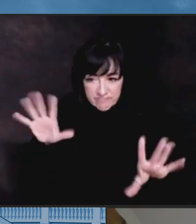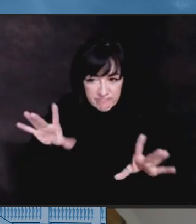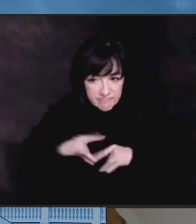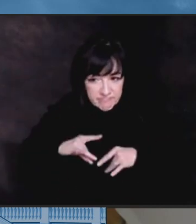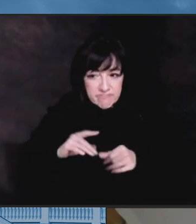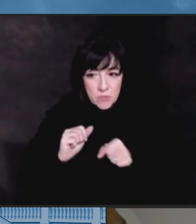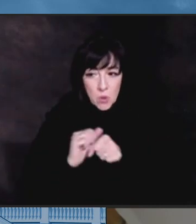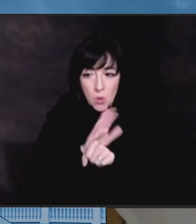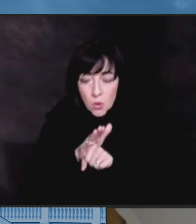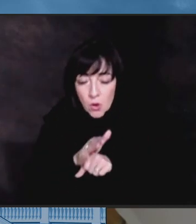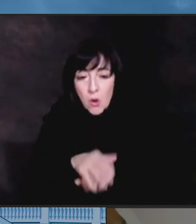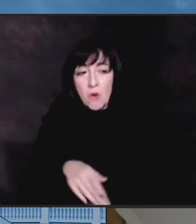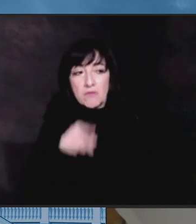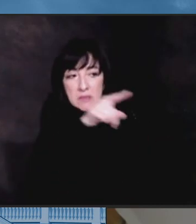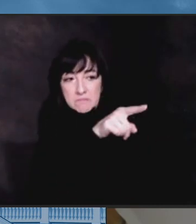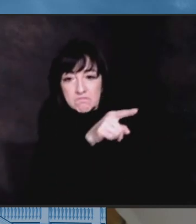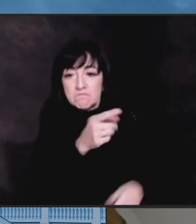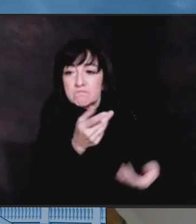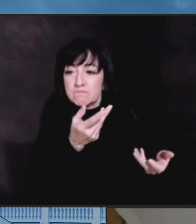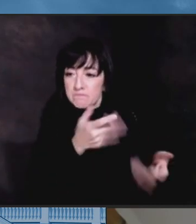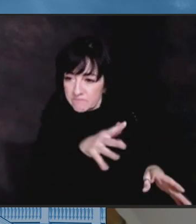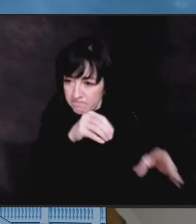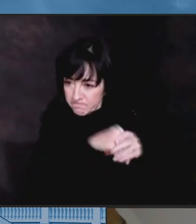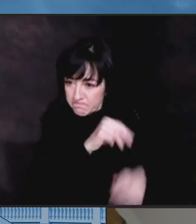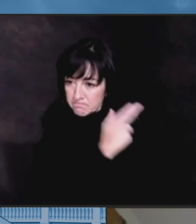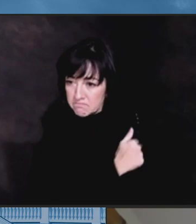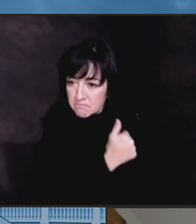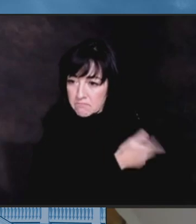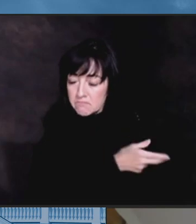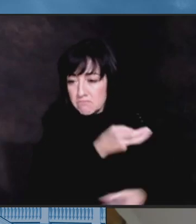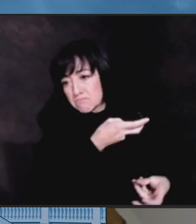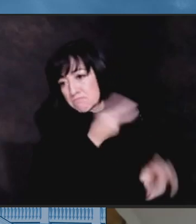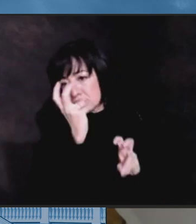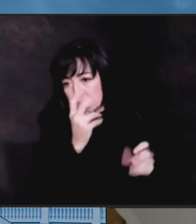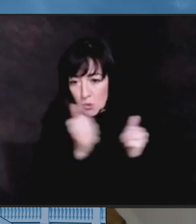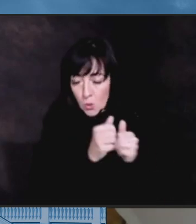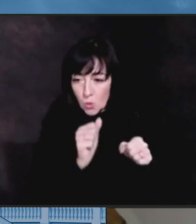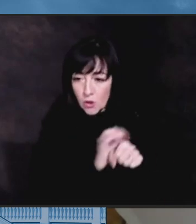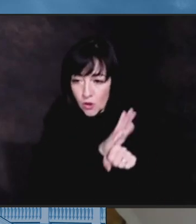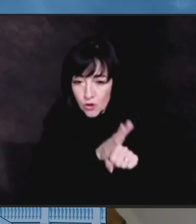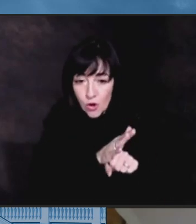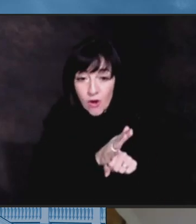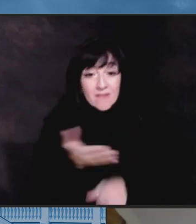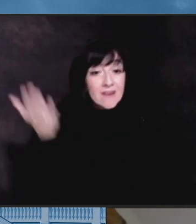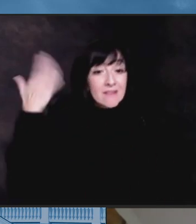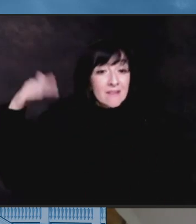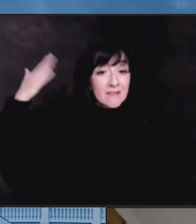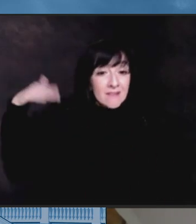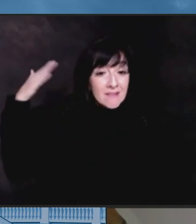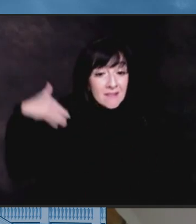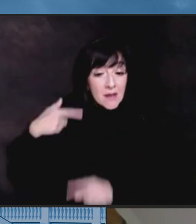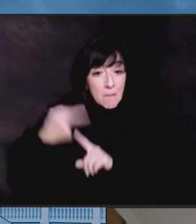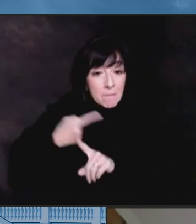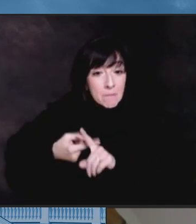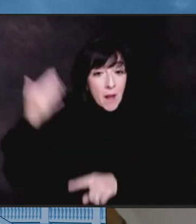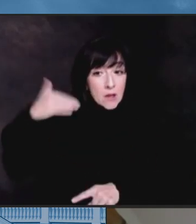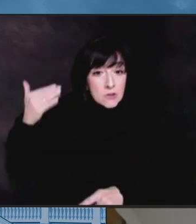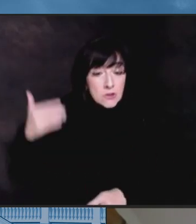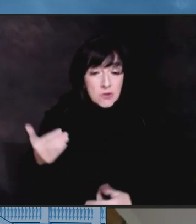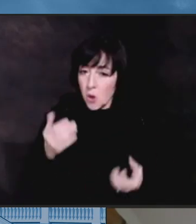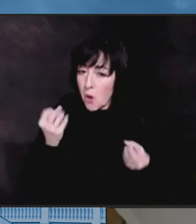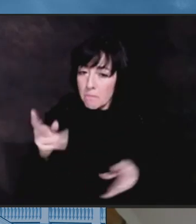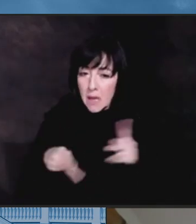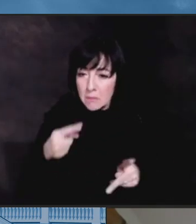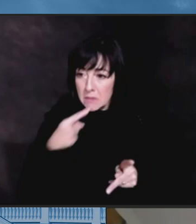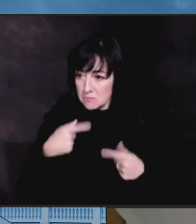know and a close friend that has tested positive, and others that are being quarantined and that are